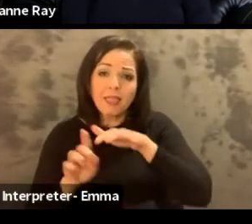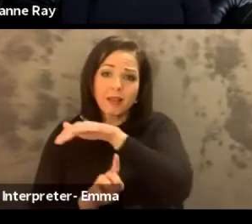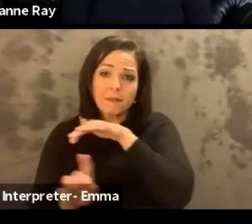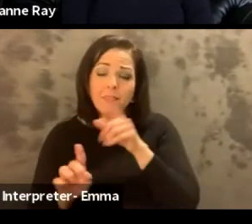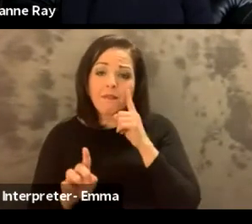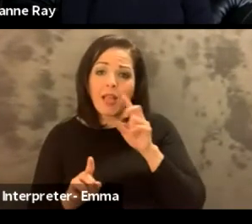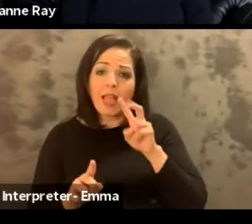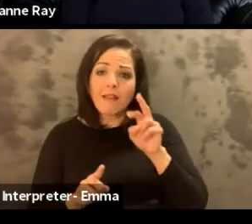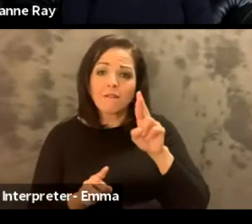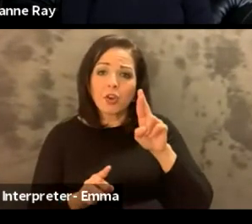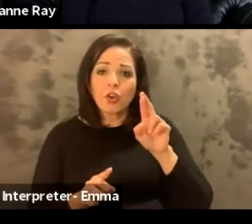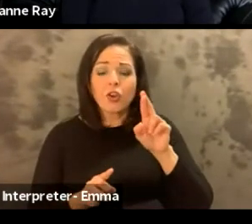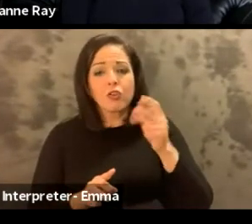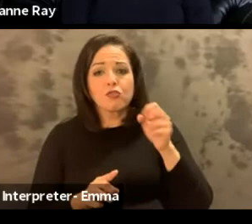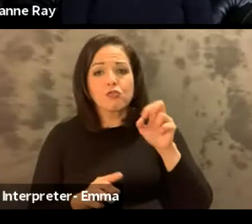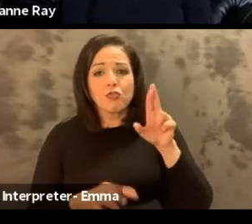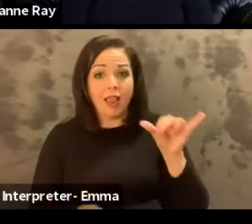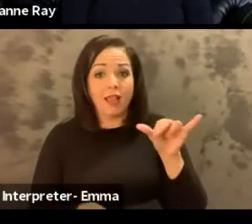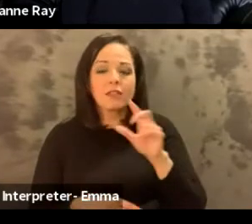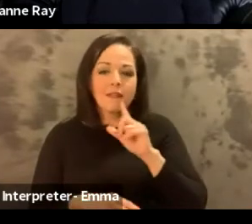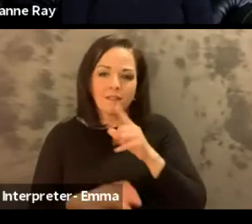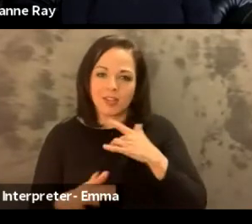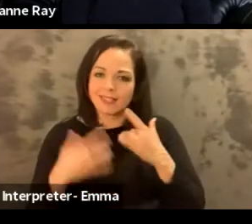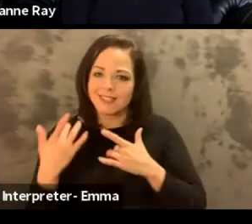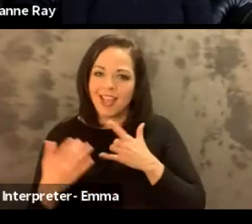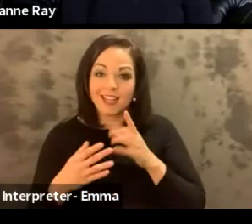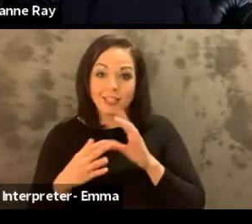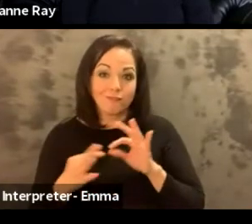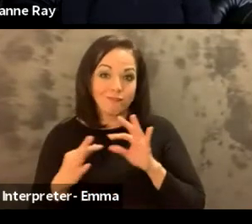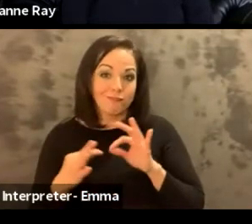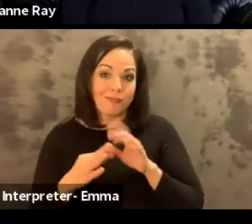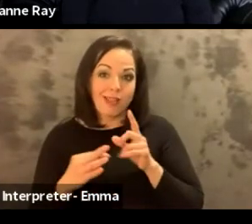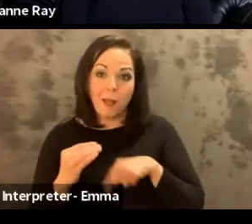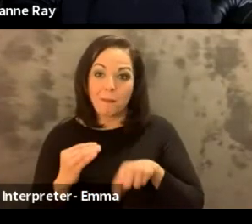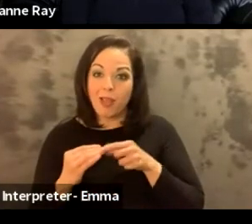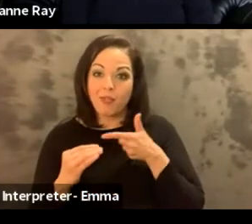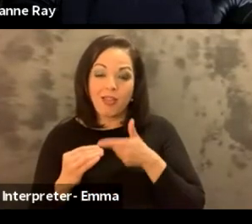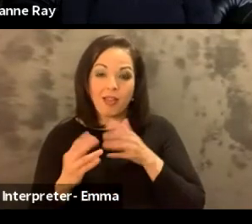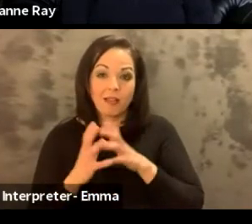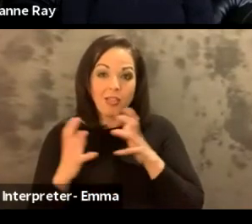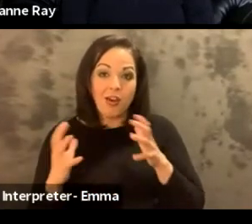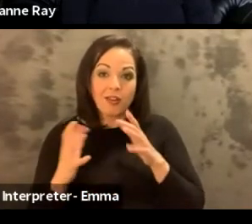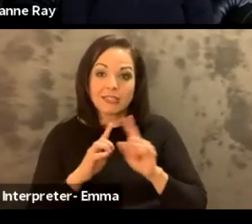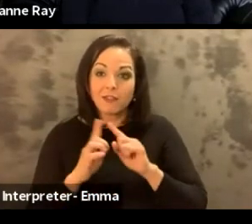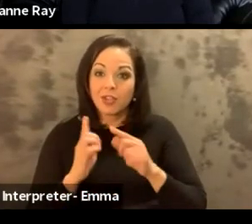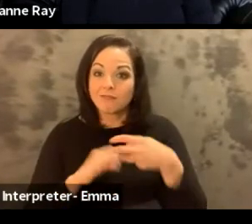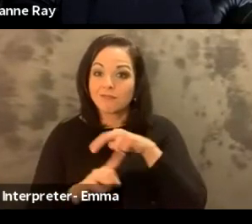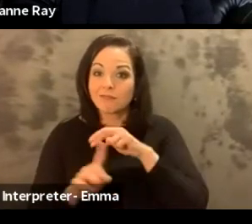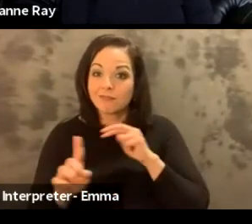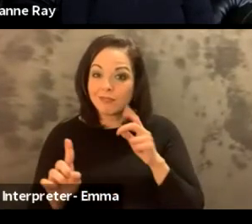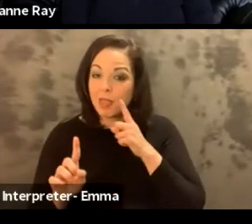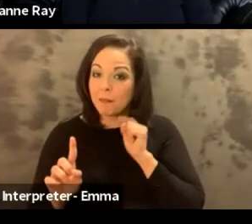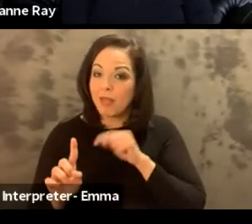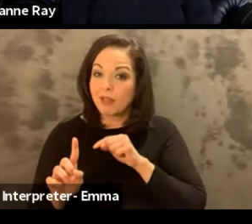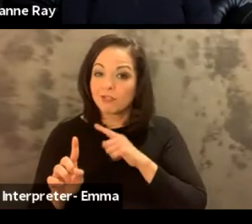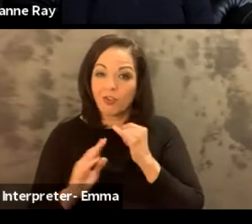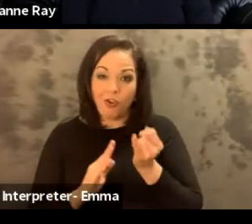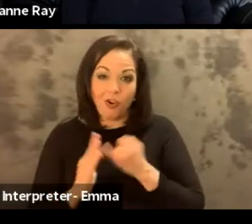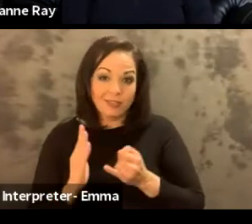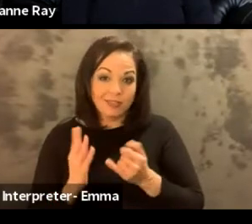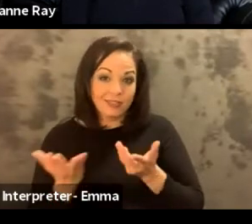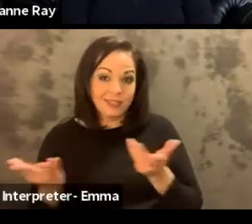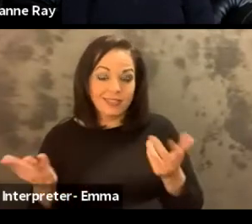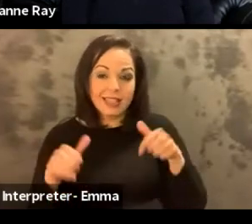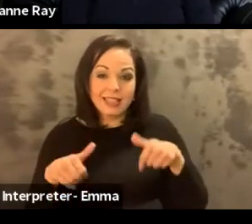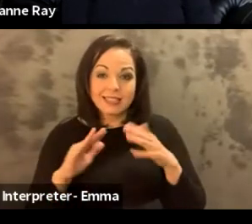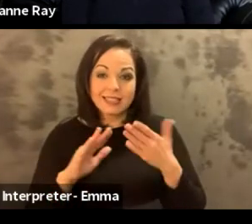so definitely excited to sort of talk about, you know, a lot of the different aspects of the arts in the